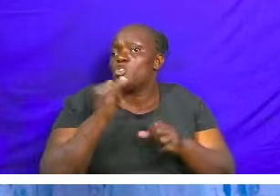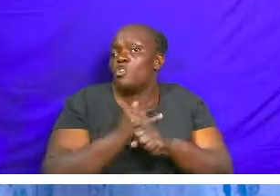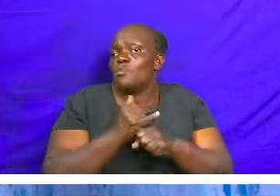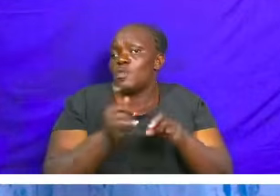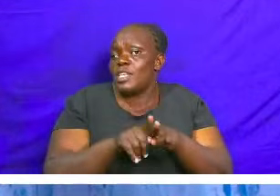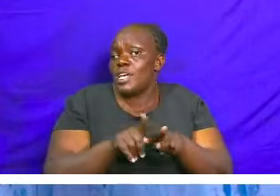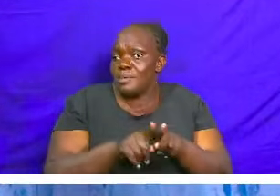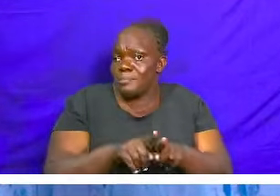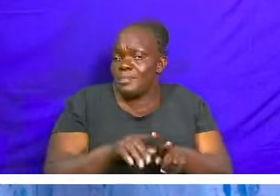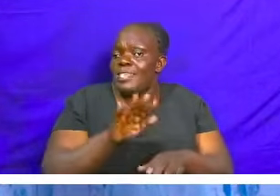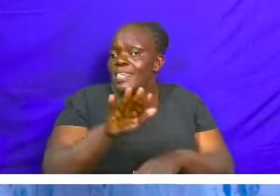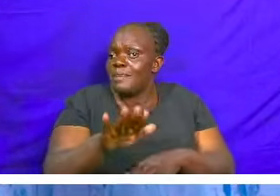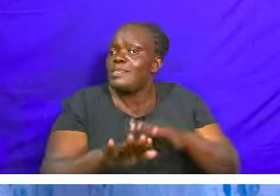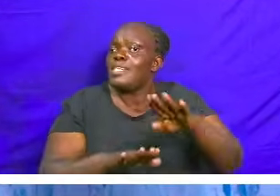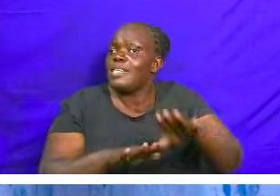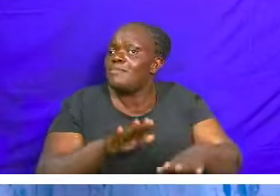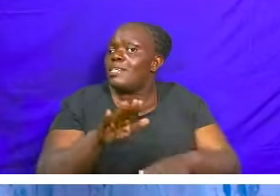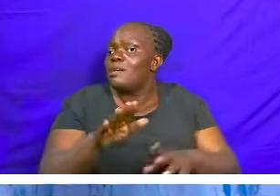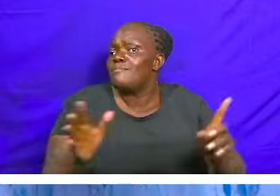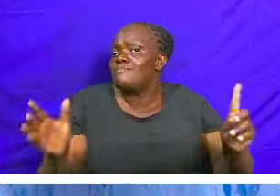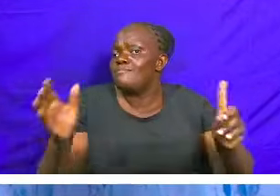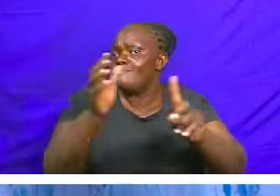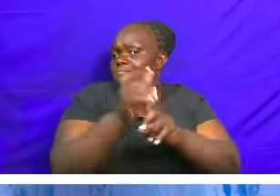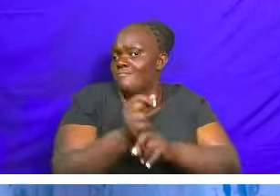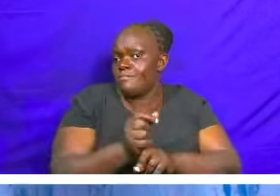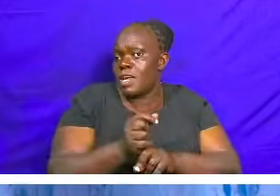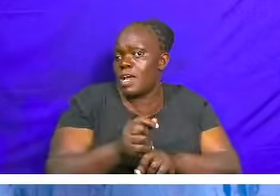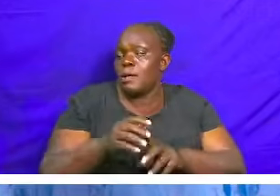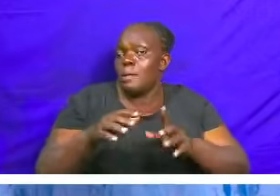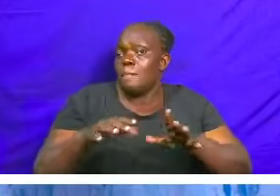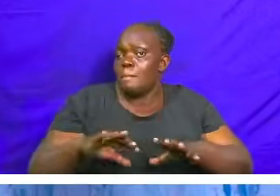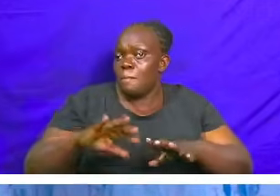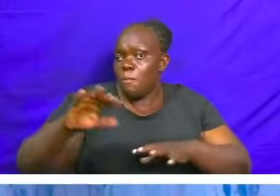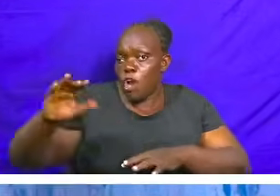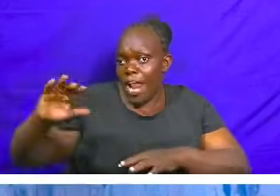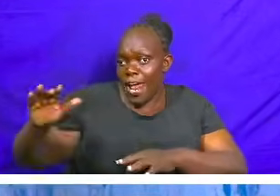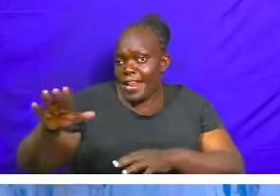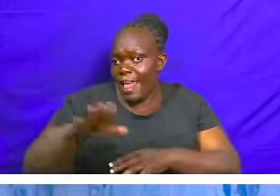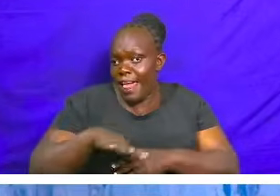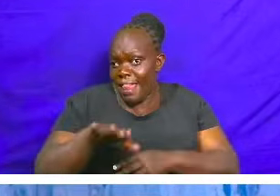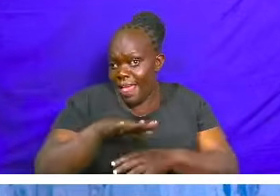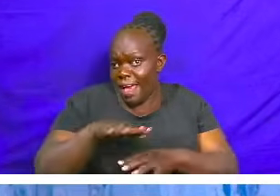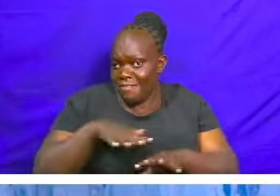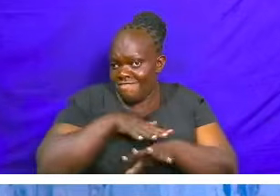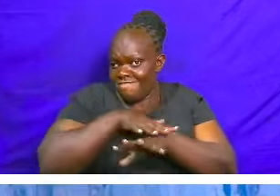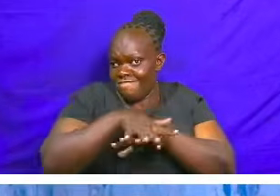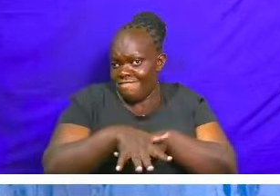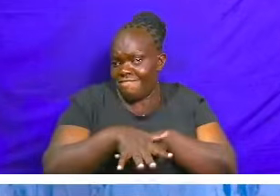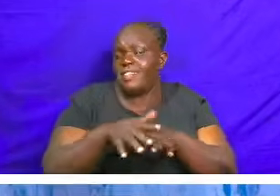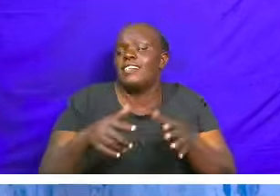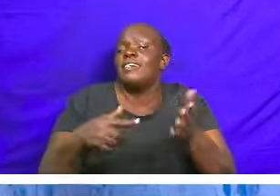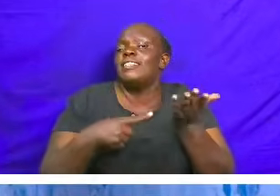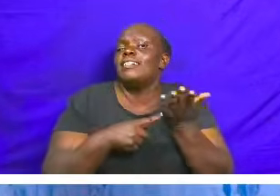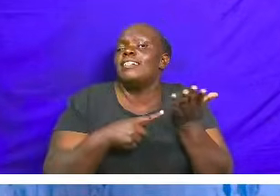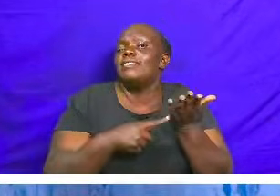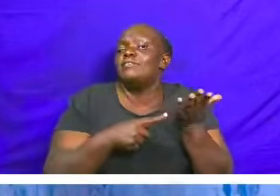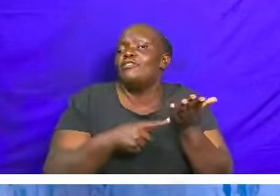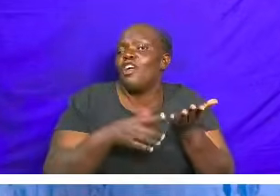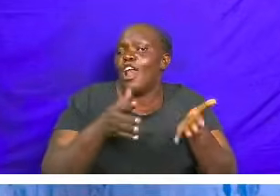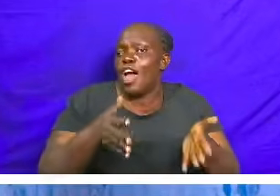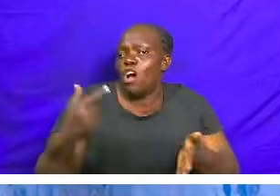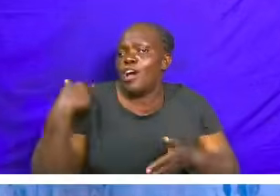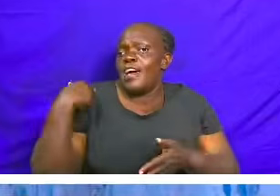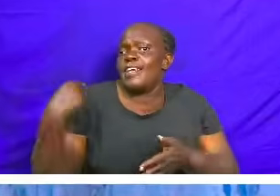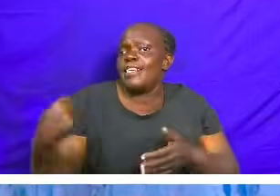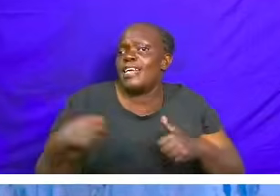a vital step towards modernizing the sector. And you can see now the integration of technology. Recently, I happened to